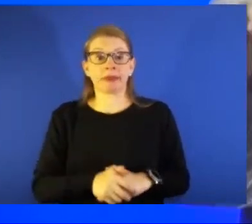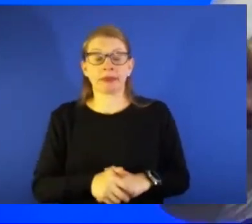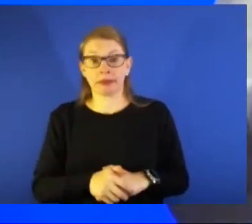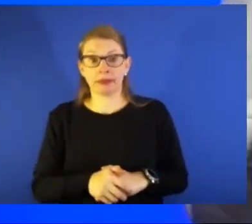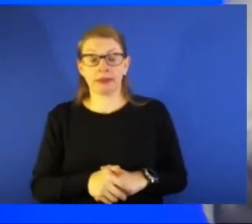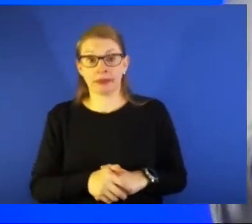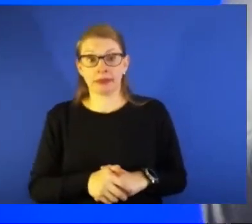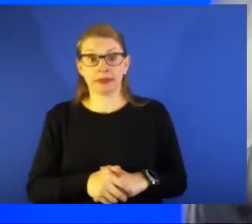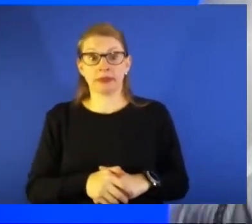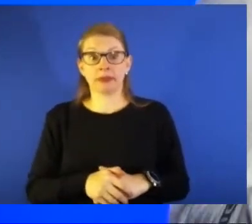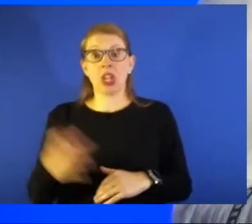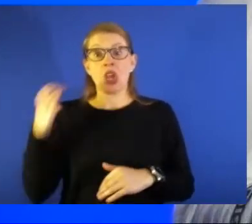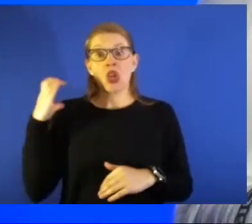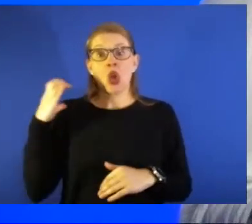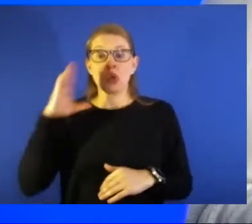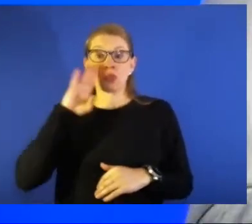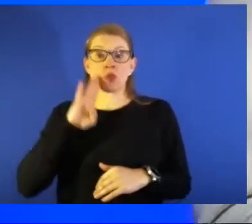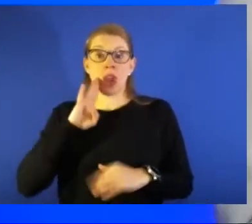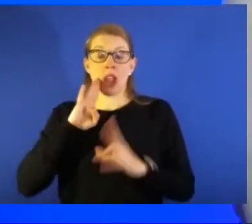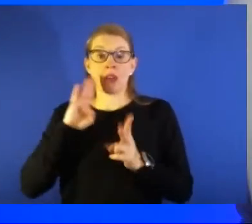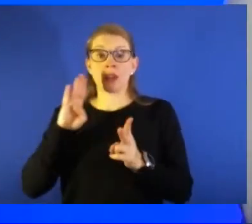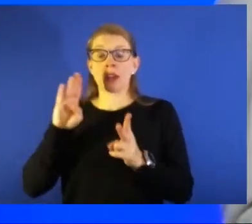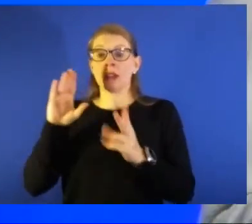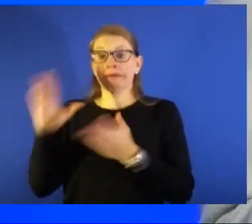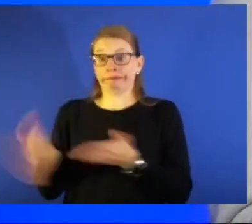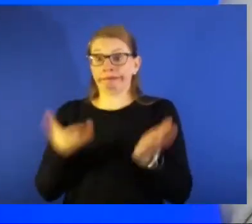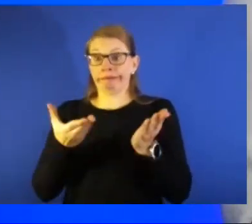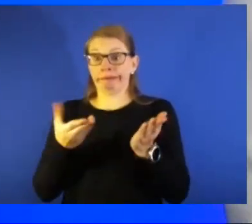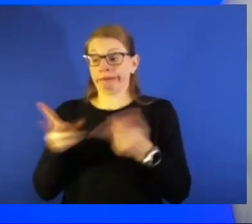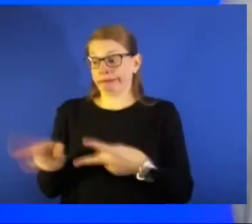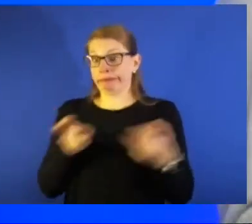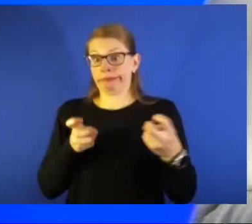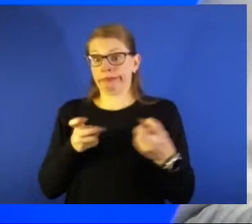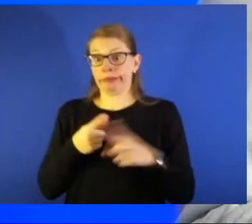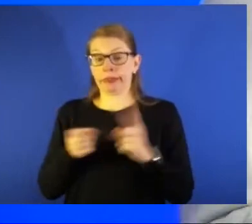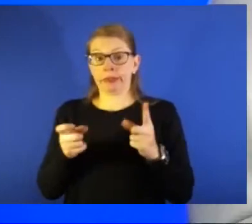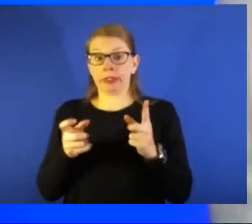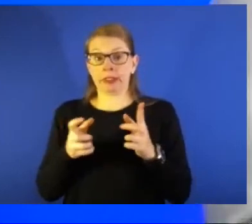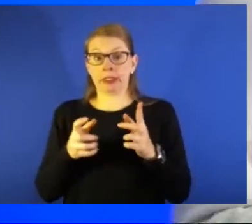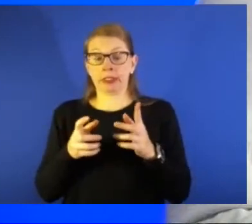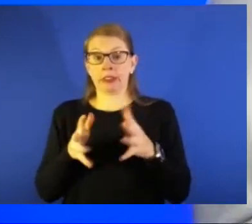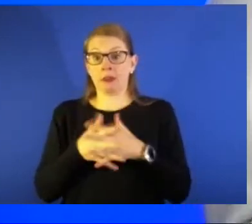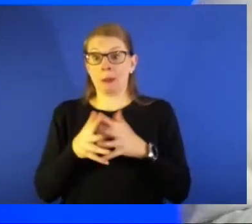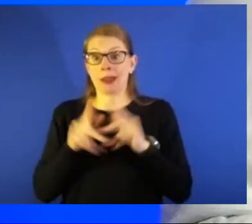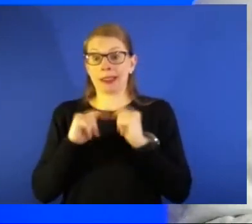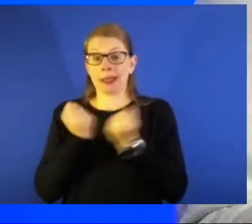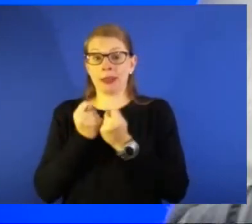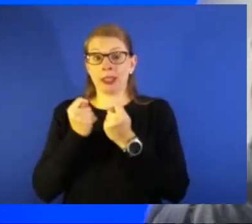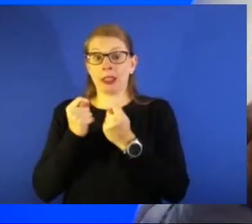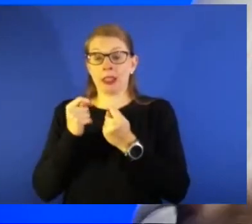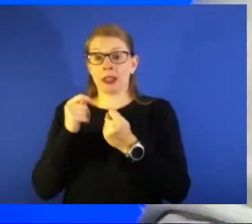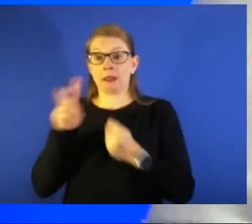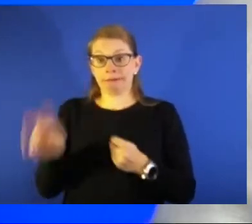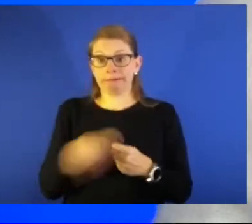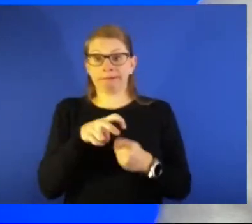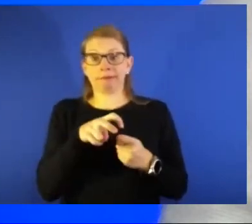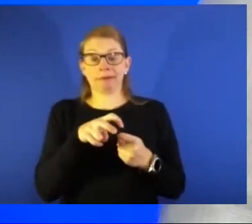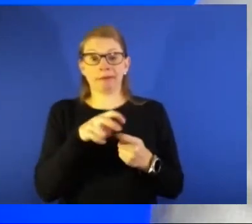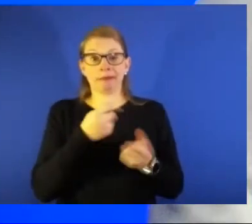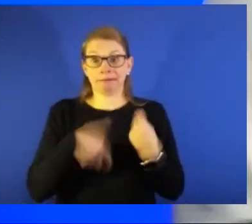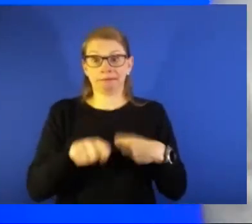Coach Brown brought up some guys from the football team, and then a few of us got to transition and suit up and travel with the